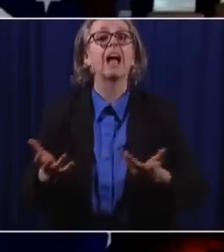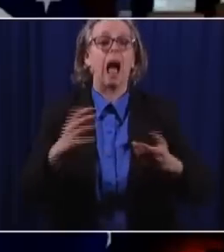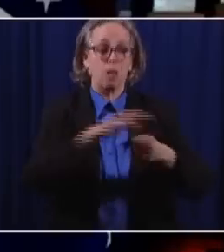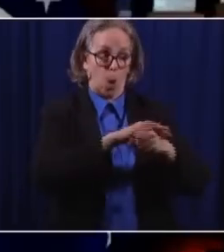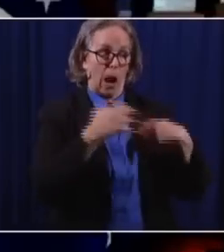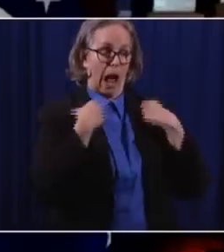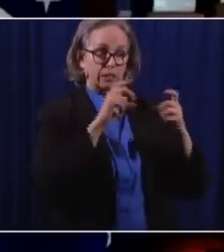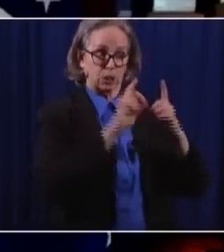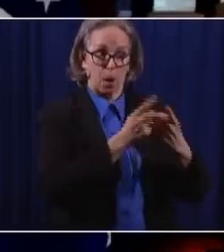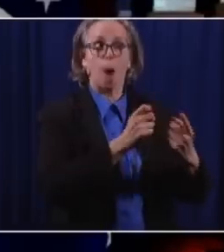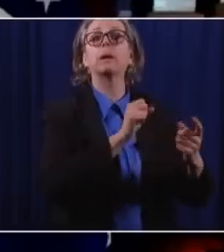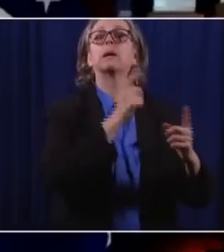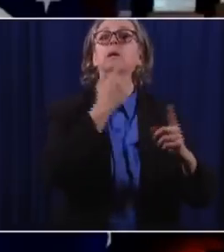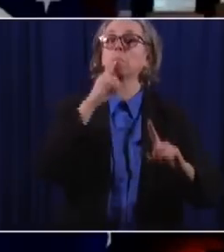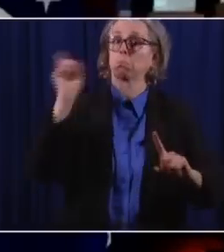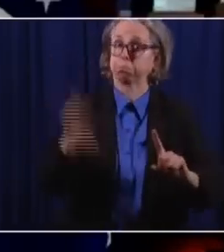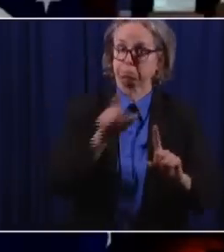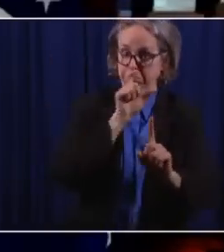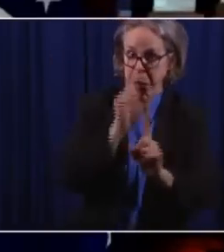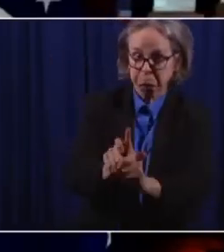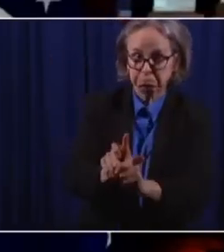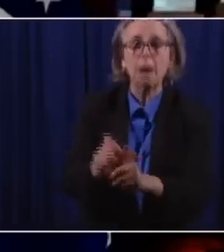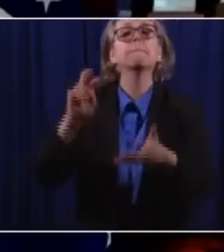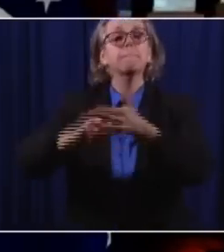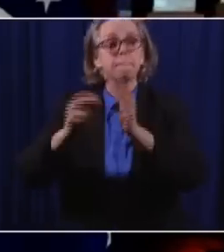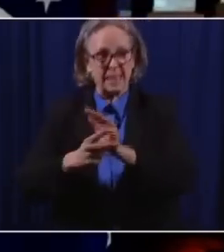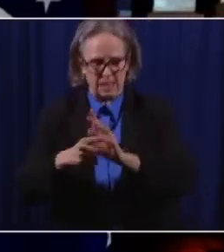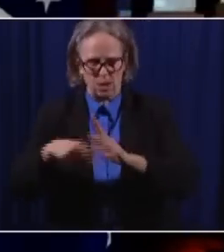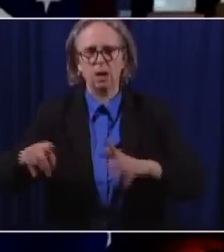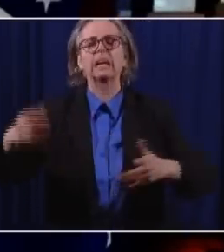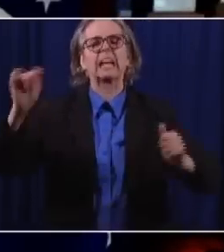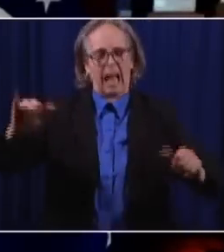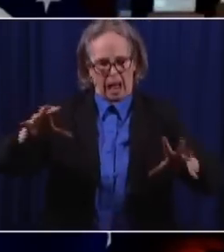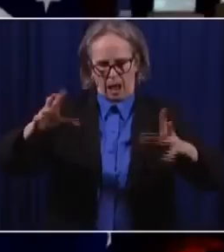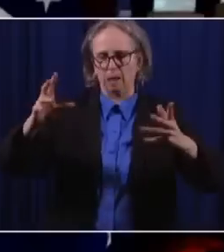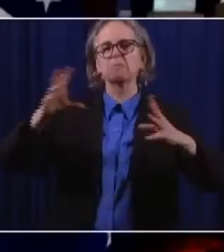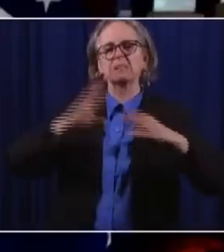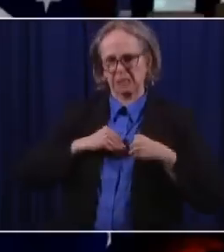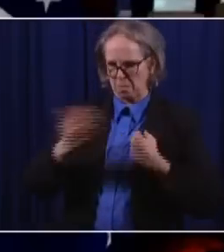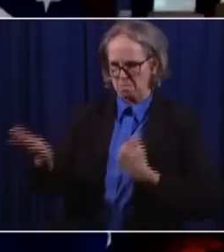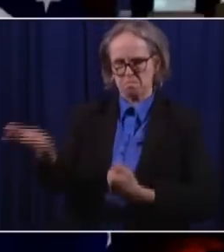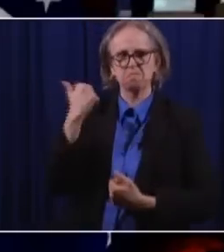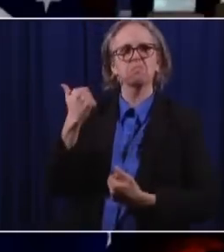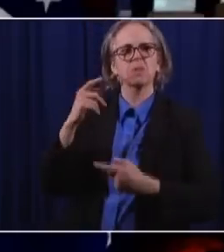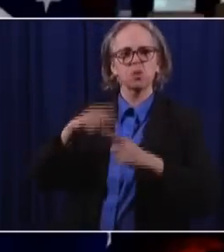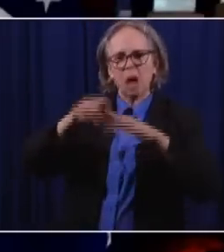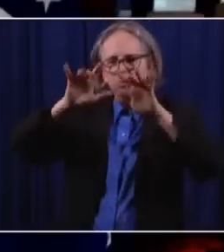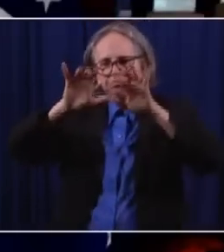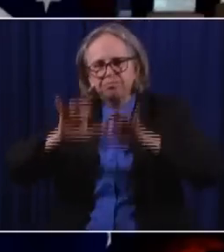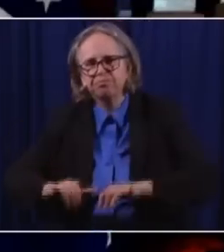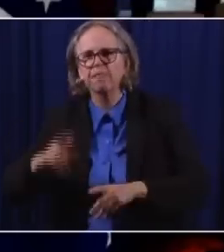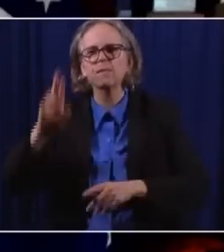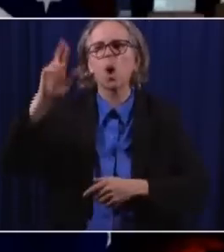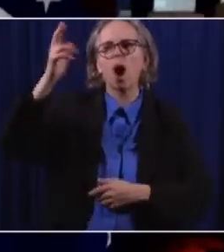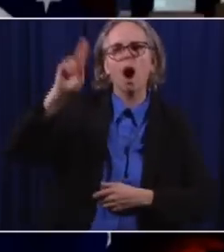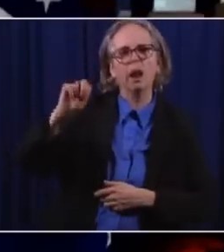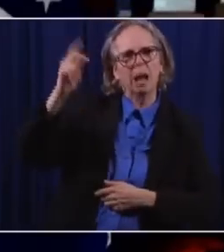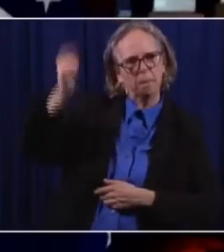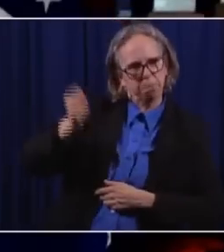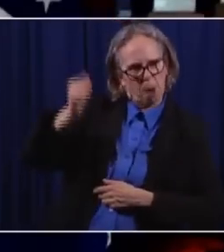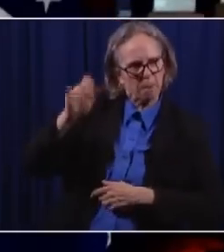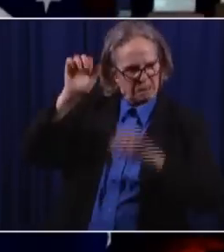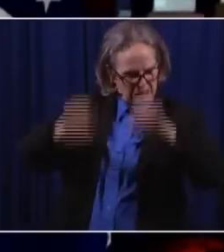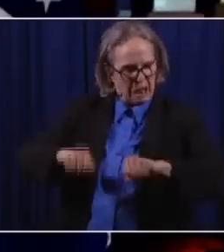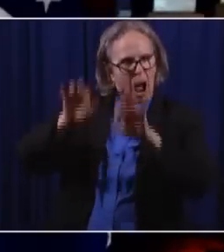they're quarantined, they are eligible for unemployment compensation. If you fit one of those categories, you